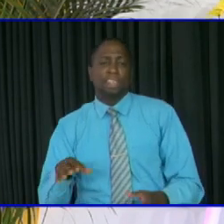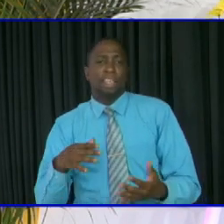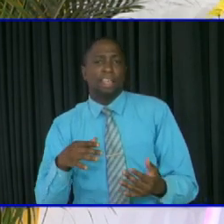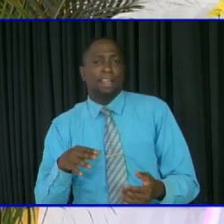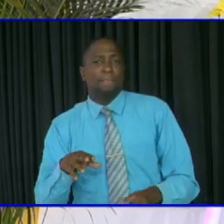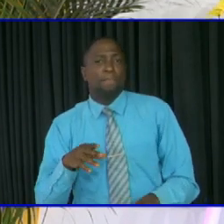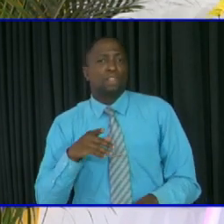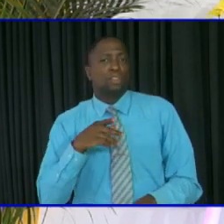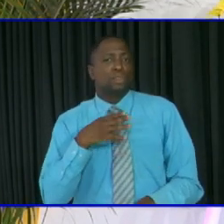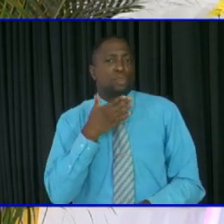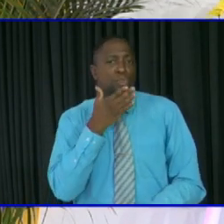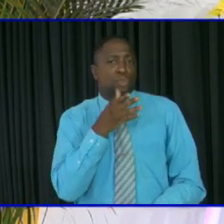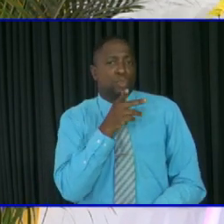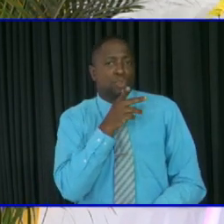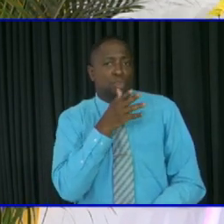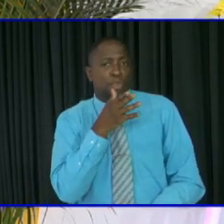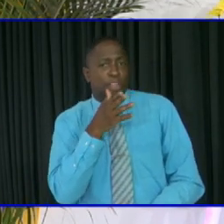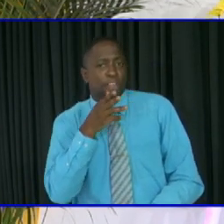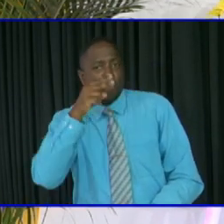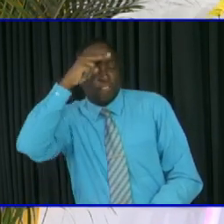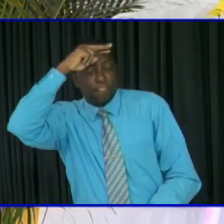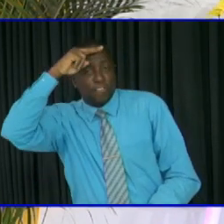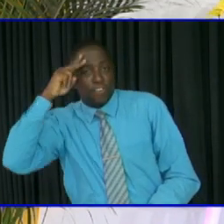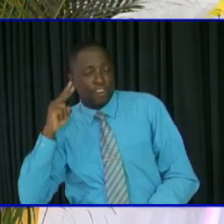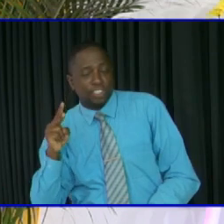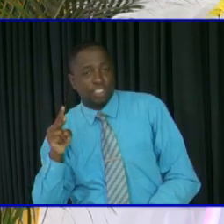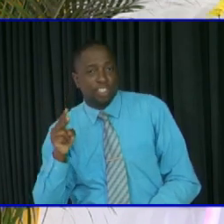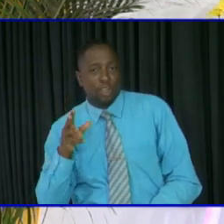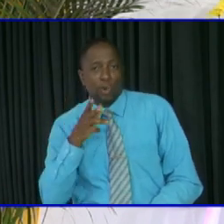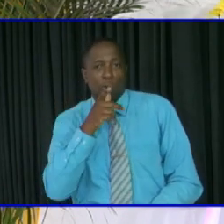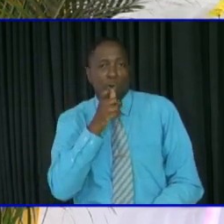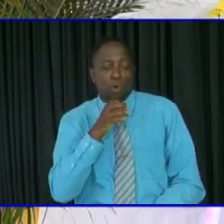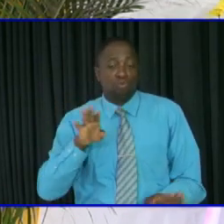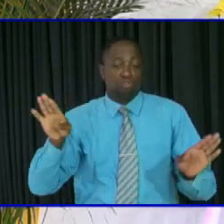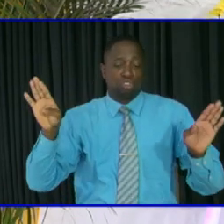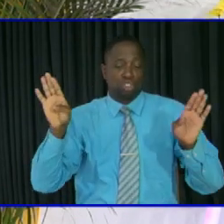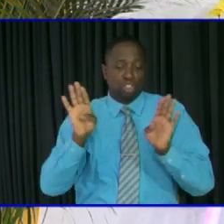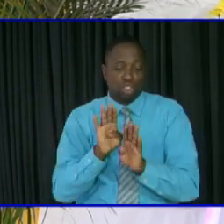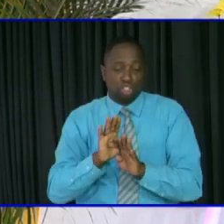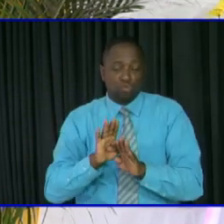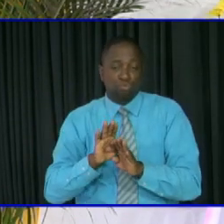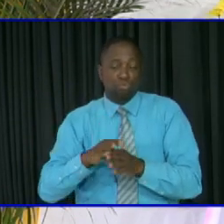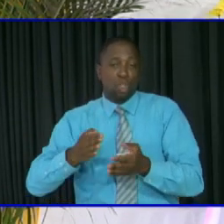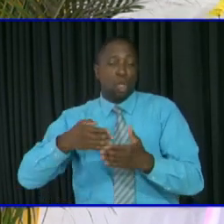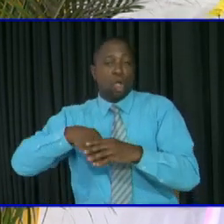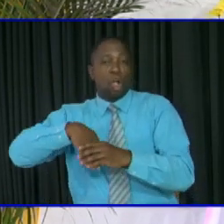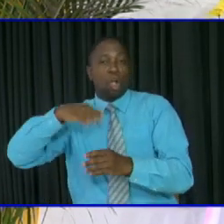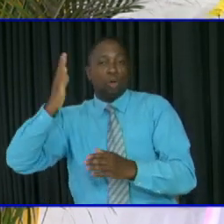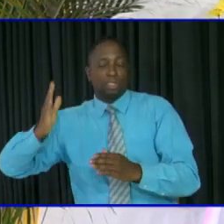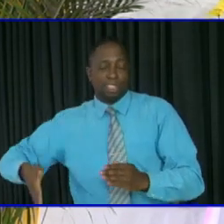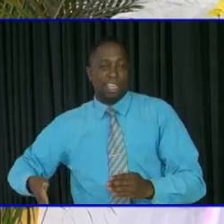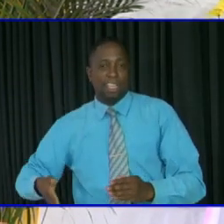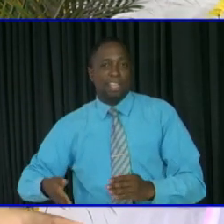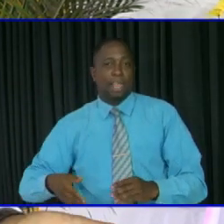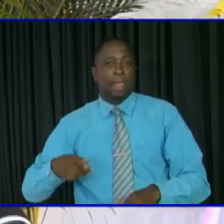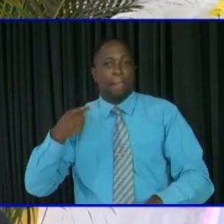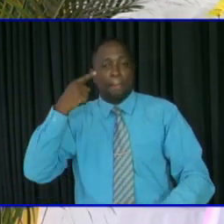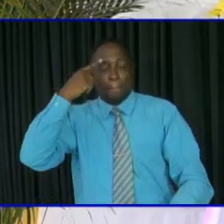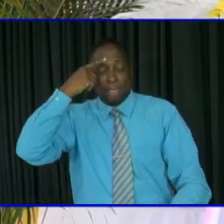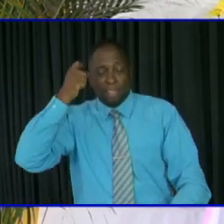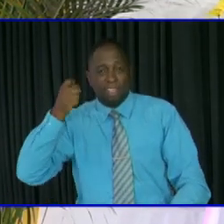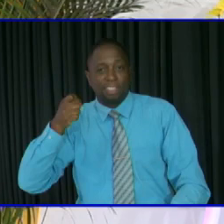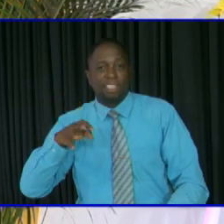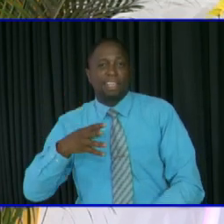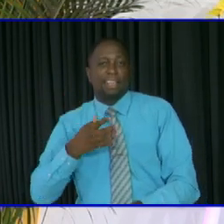fact, for this reason, the bridegroom was not in any way obligated to allow them